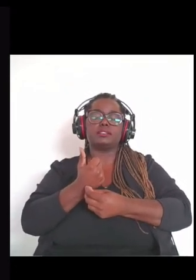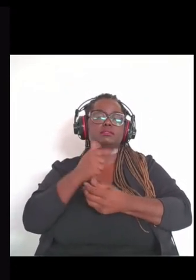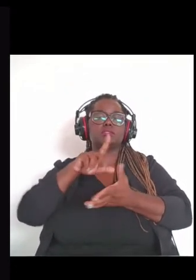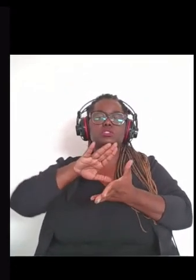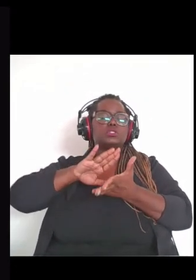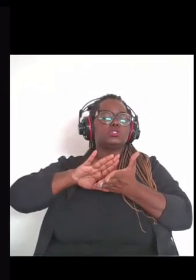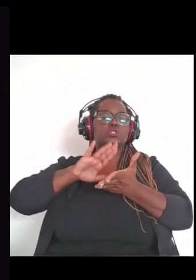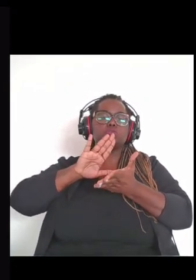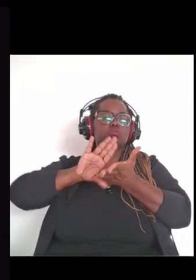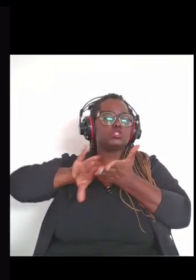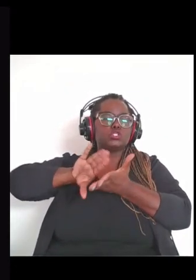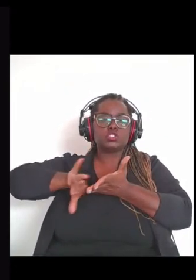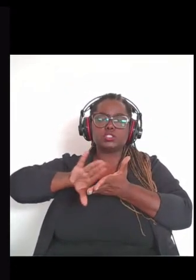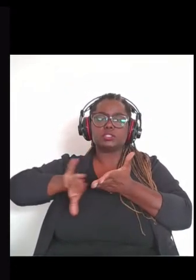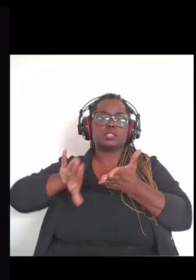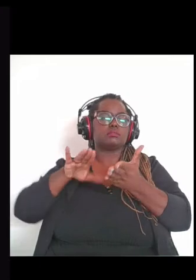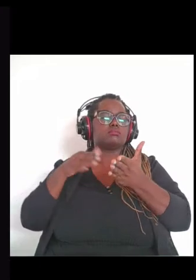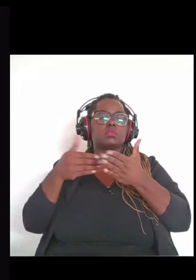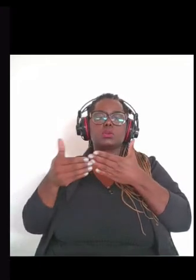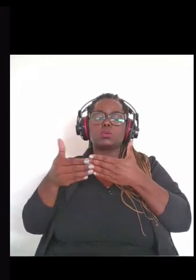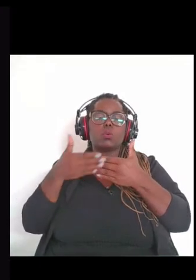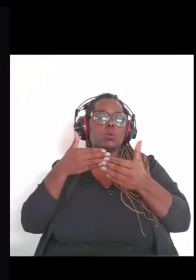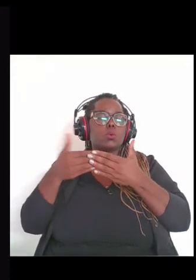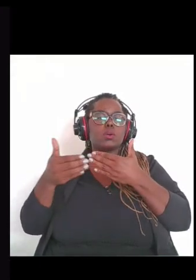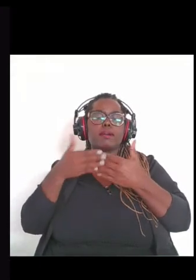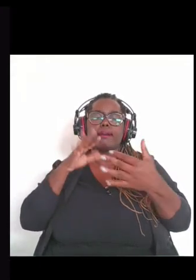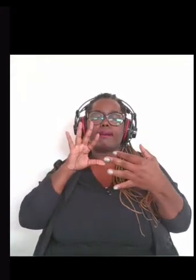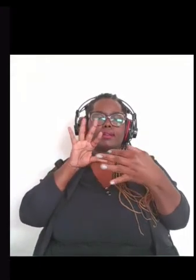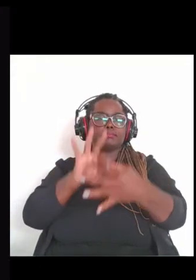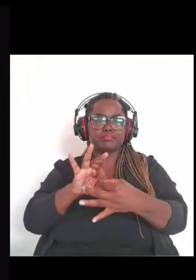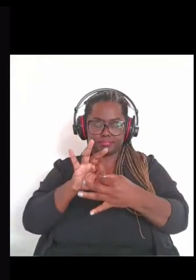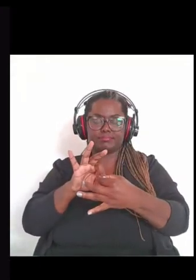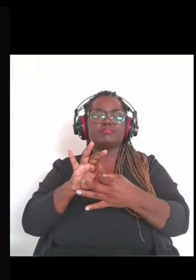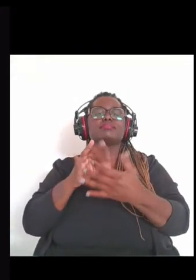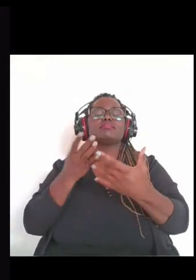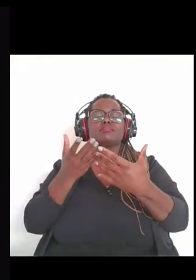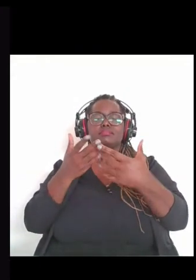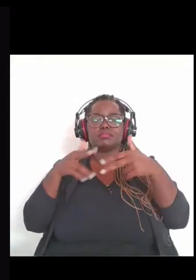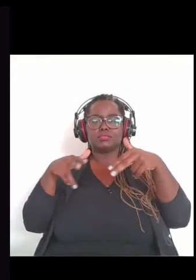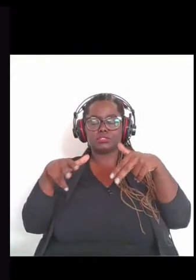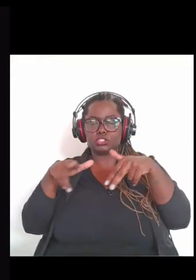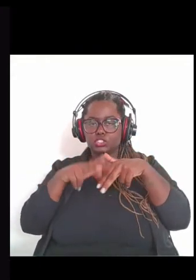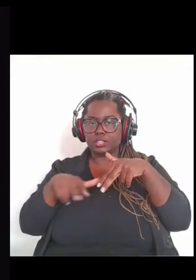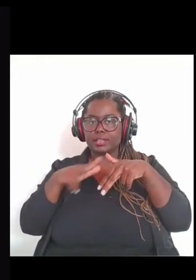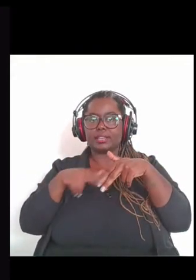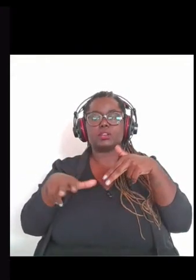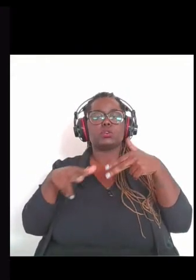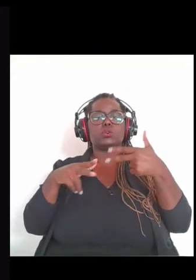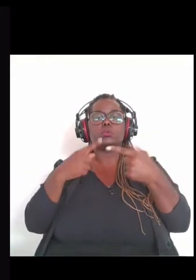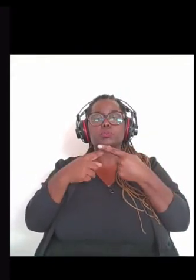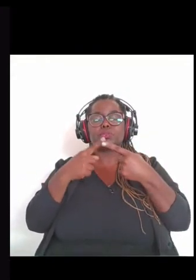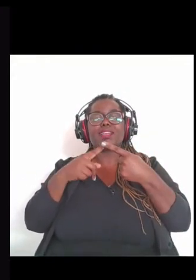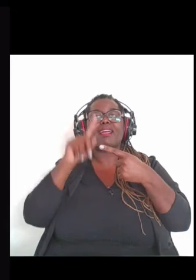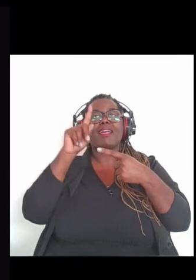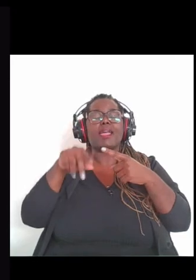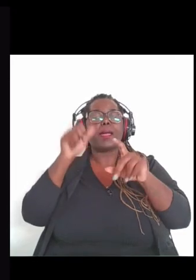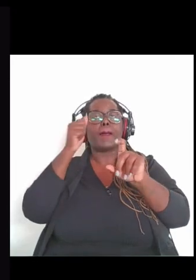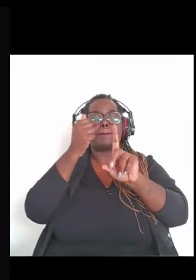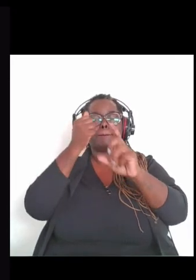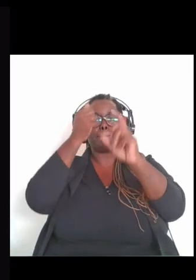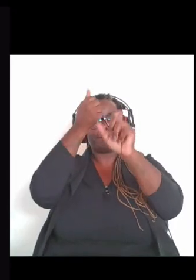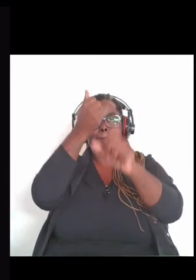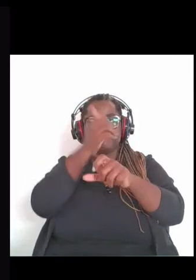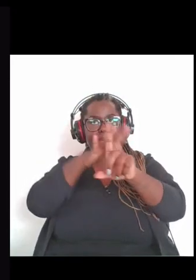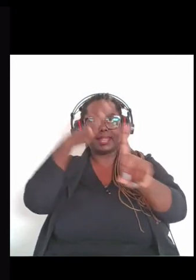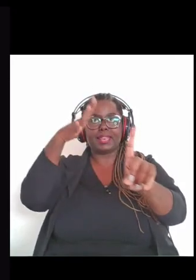longer and daughter as it is the glory and Radiance of Long Island that is Central rather than being a